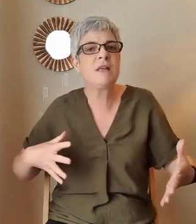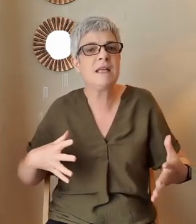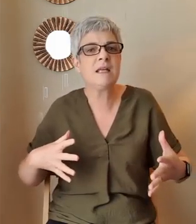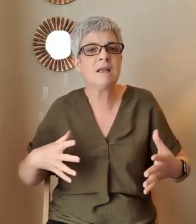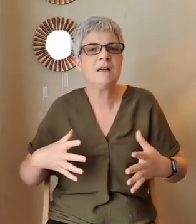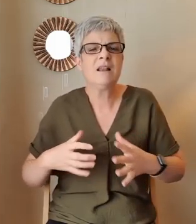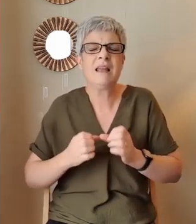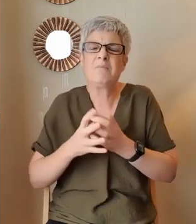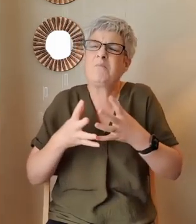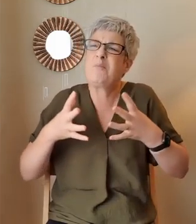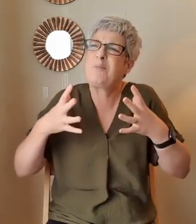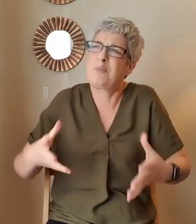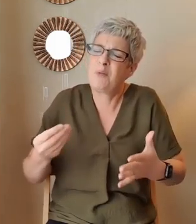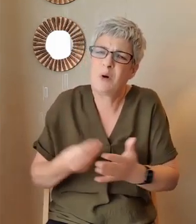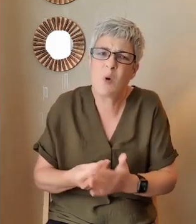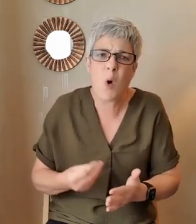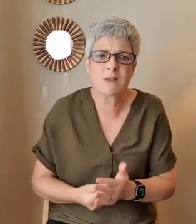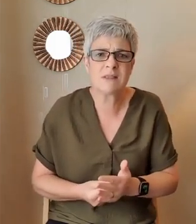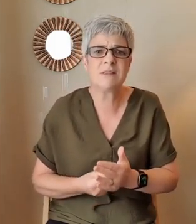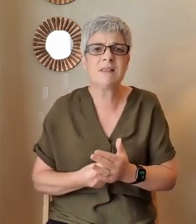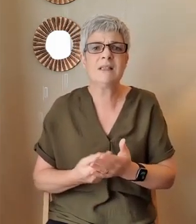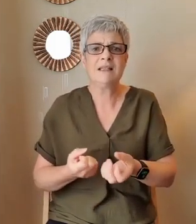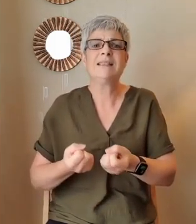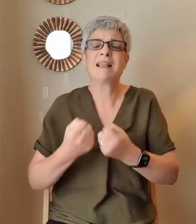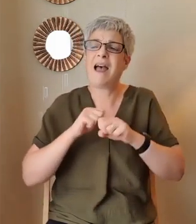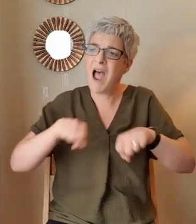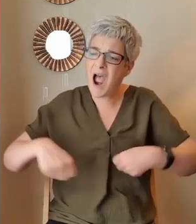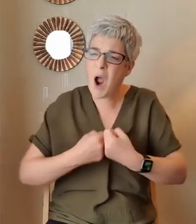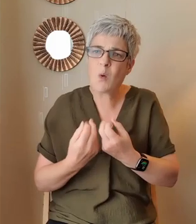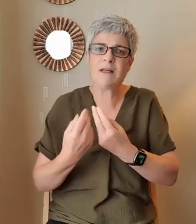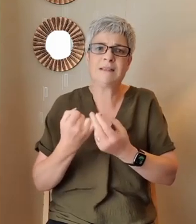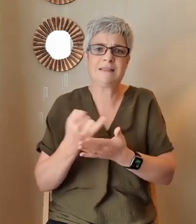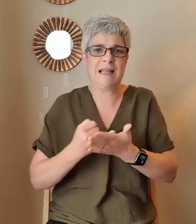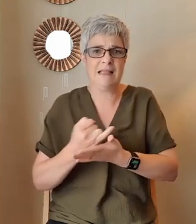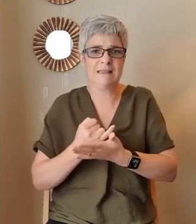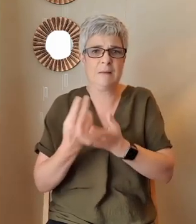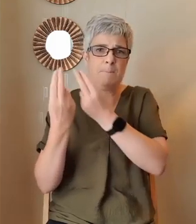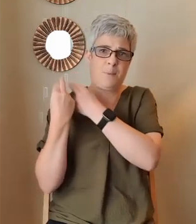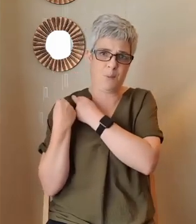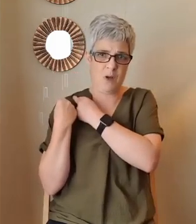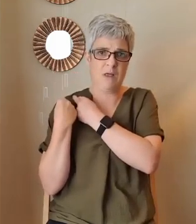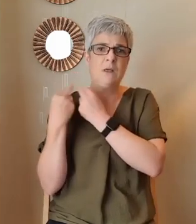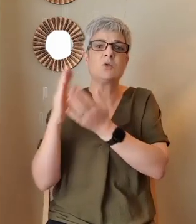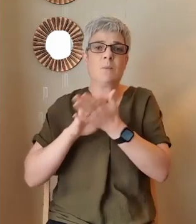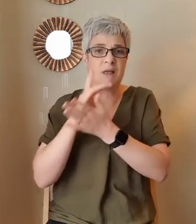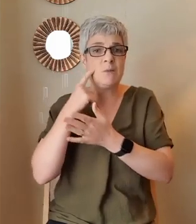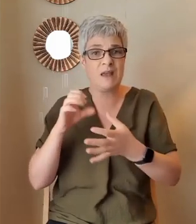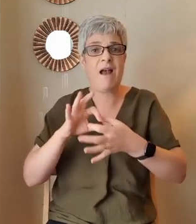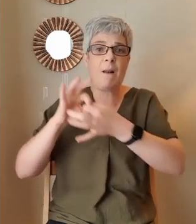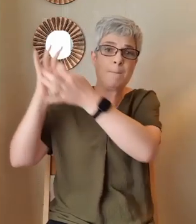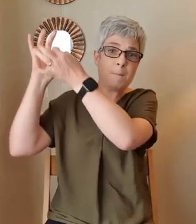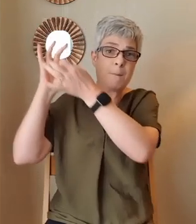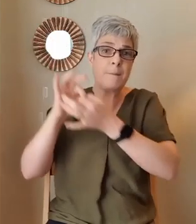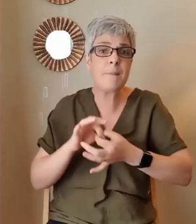enormous cost, bears our sin so that we can be reconciled to a holy